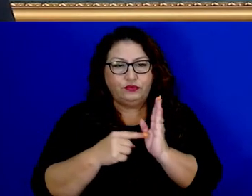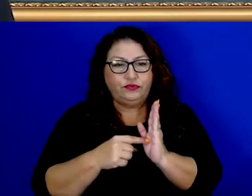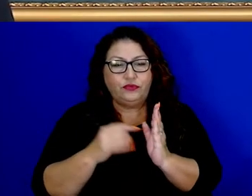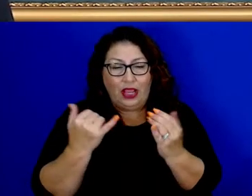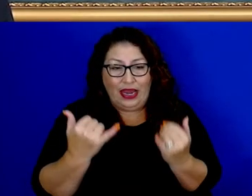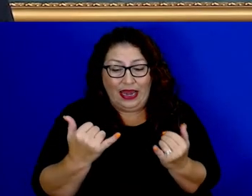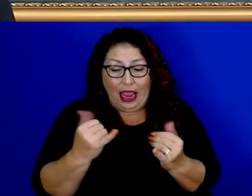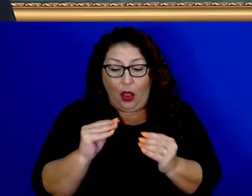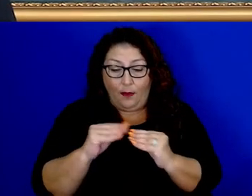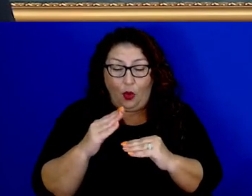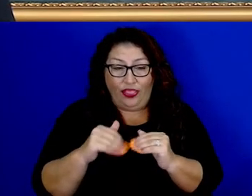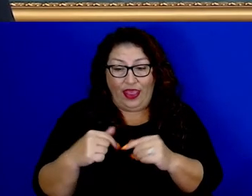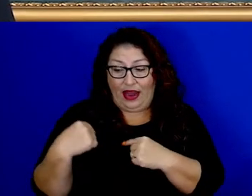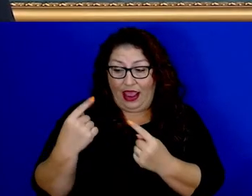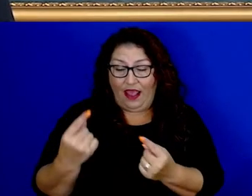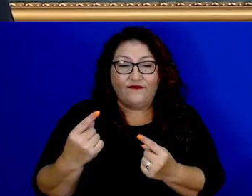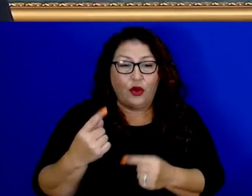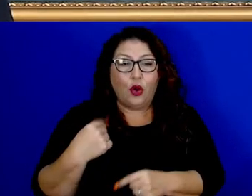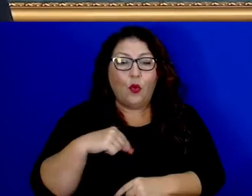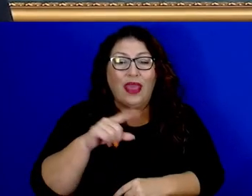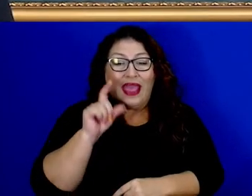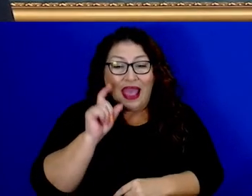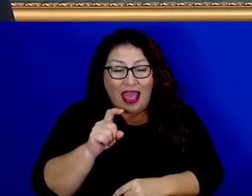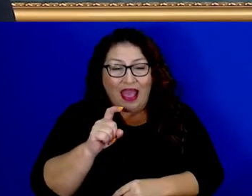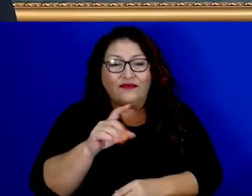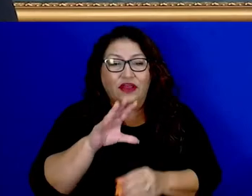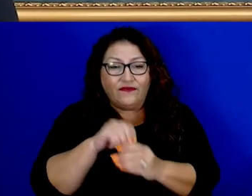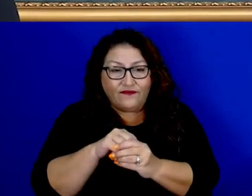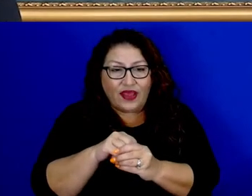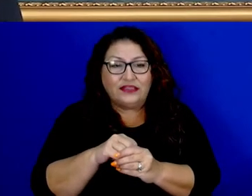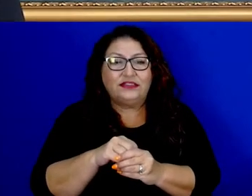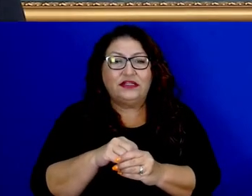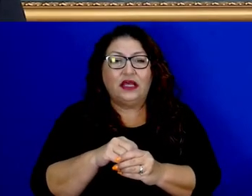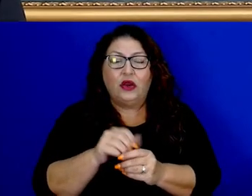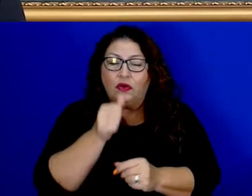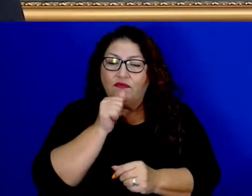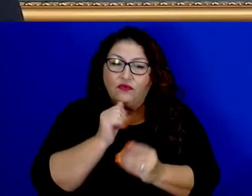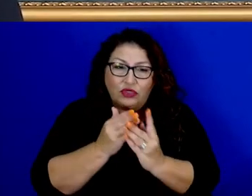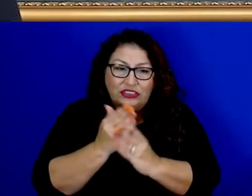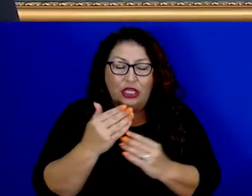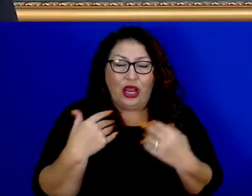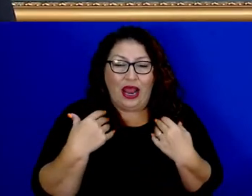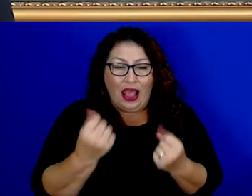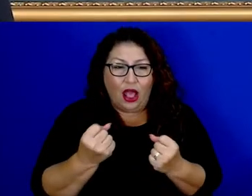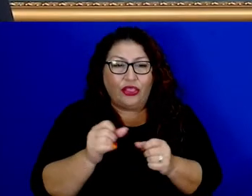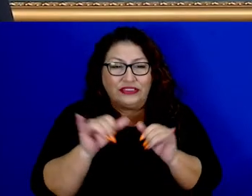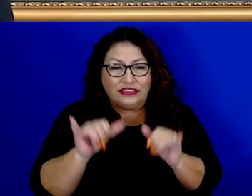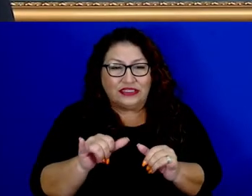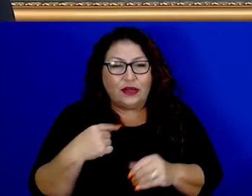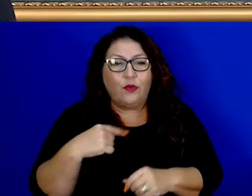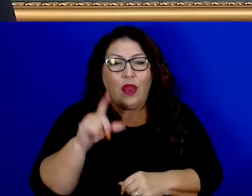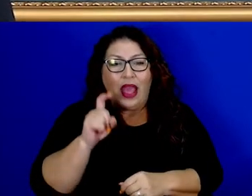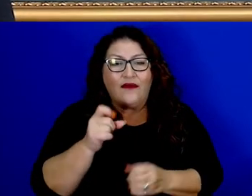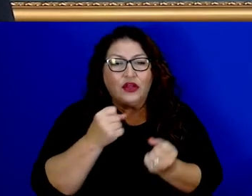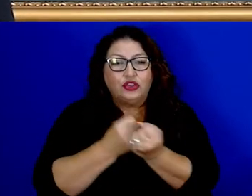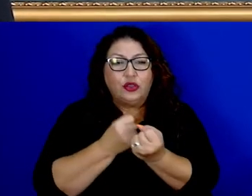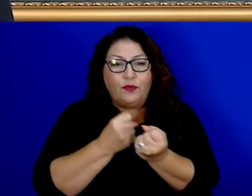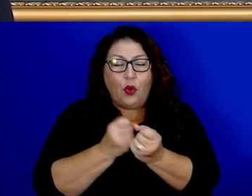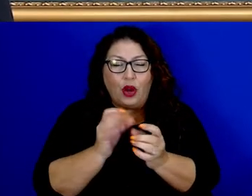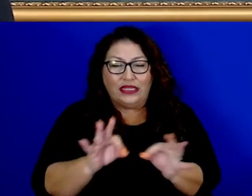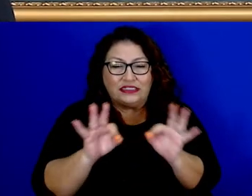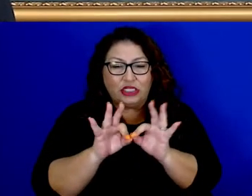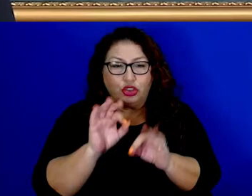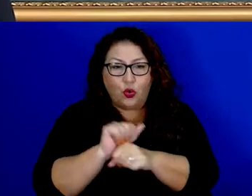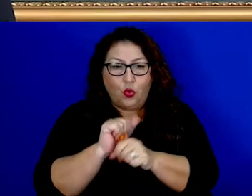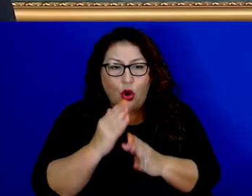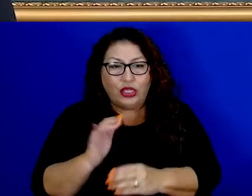we have to invest in robust and resilient health systems. We have to support essential workers, such as health and